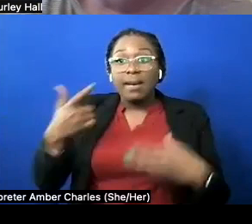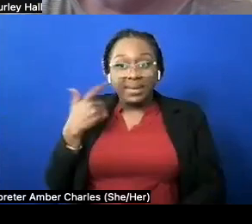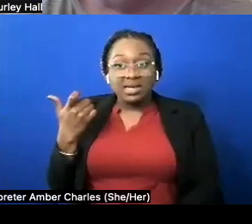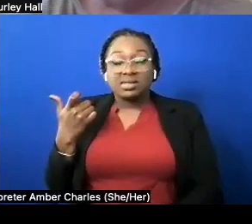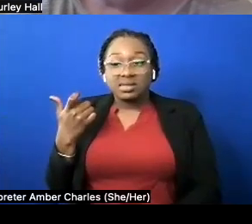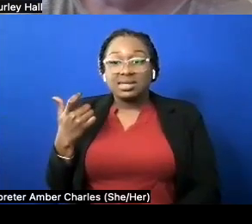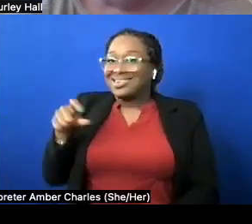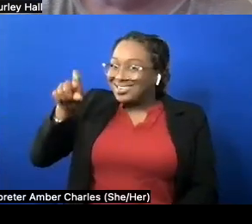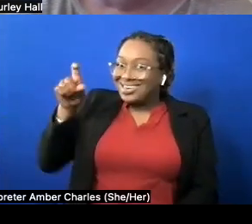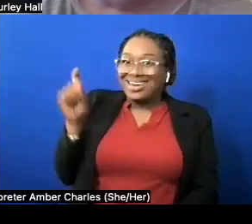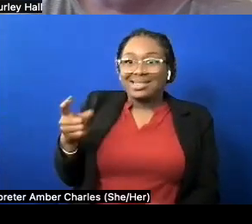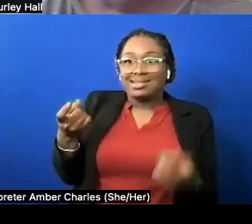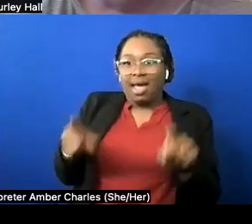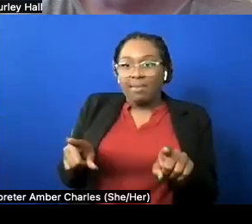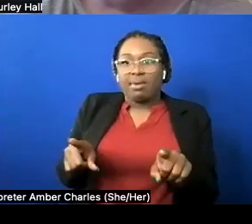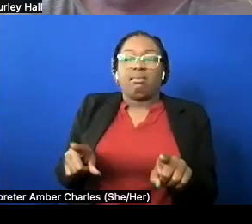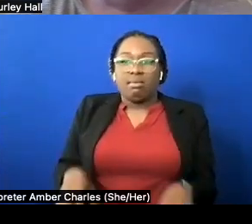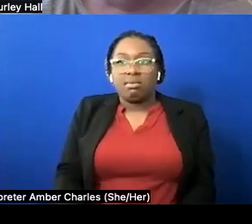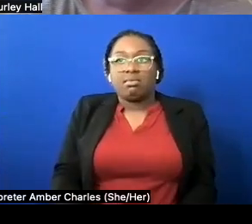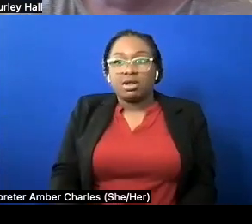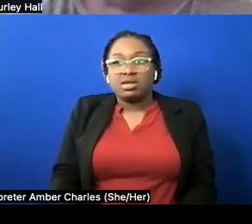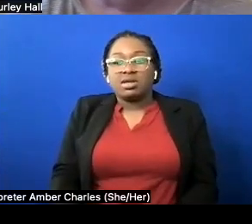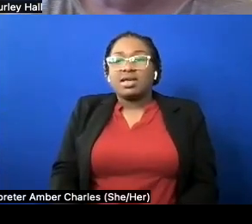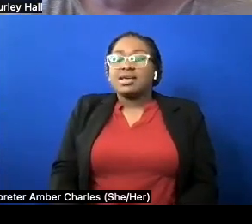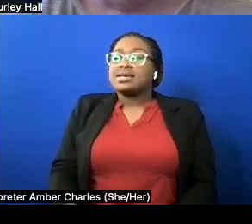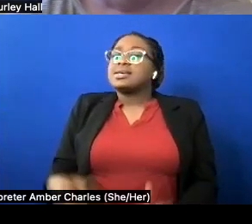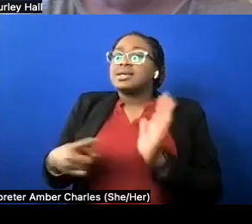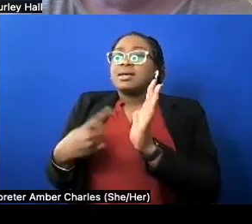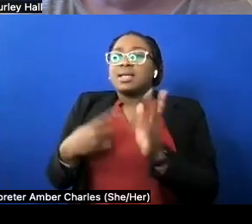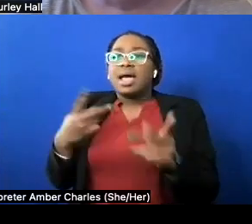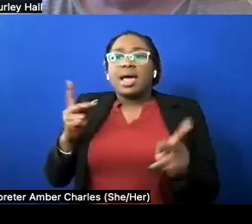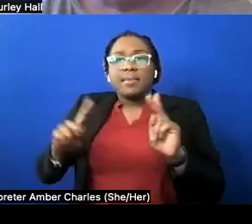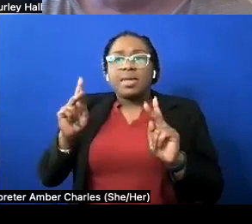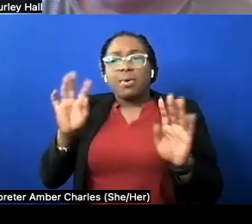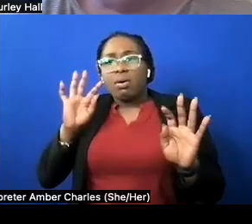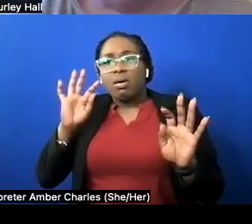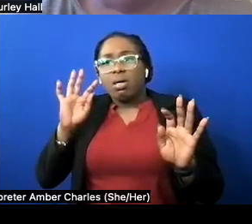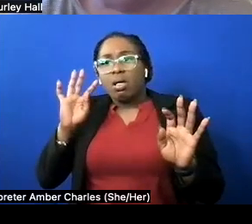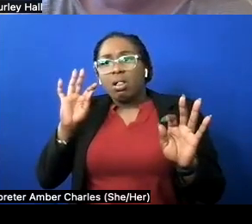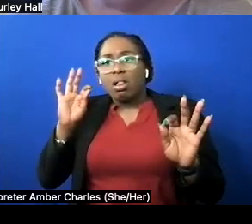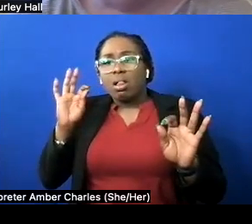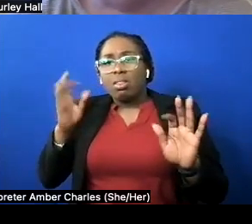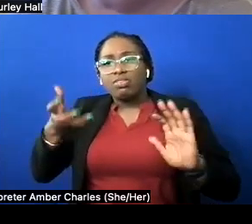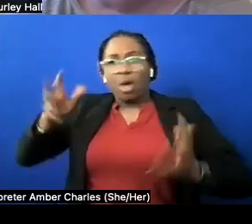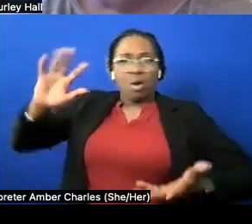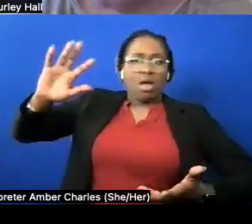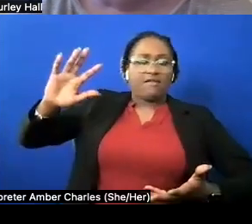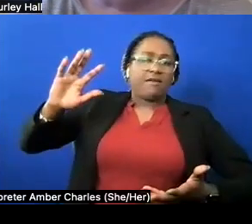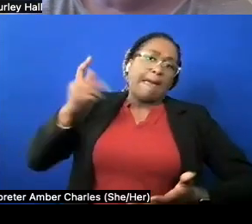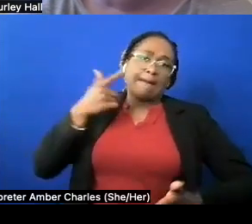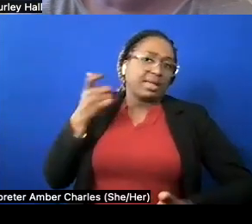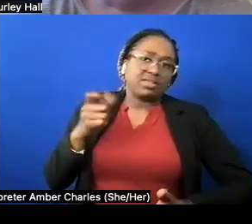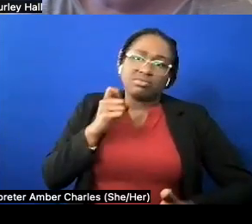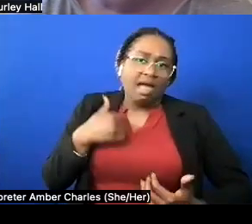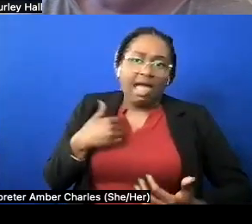it needs to happen. And it throws people off because for so long it's been normalized for us to not have any boundaries because we haven't